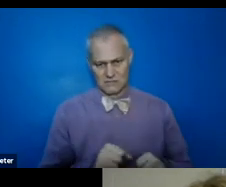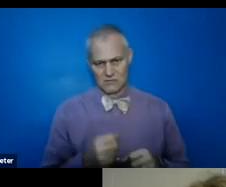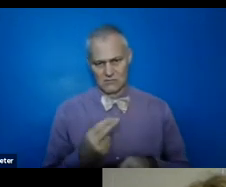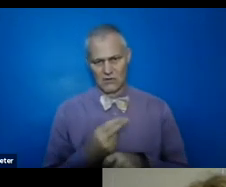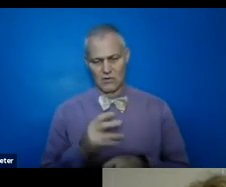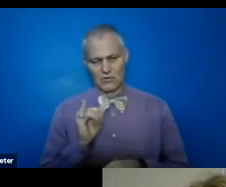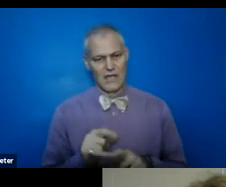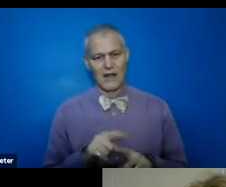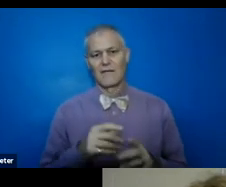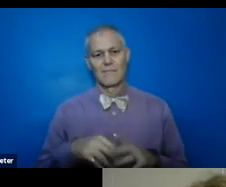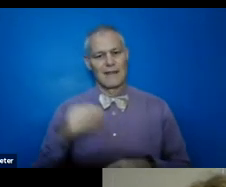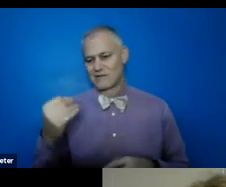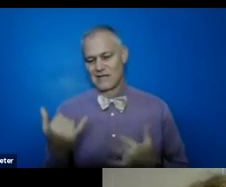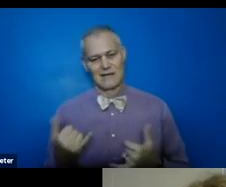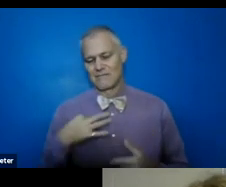on the outside, no.